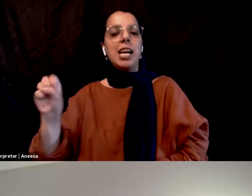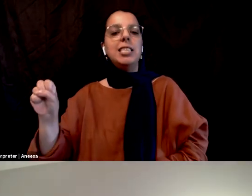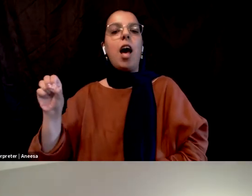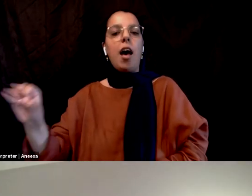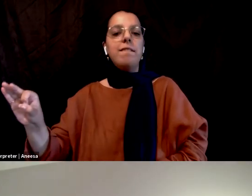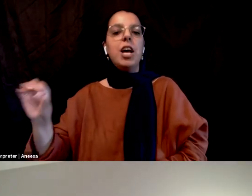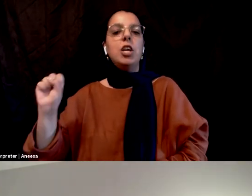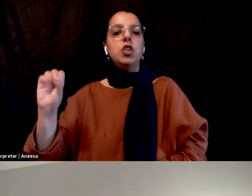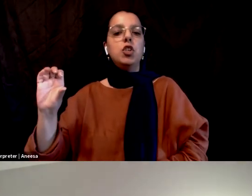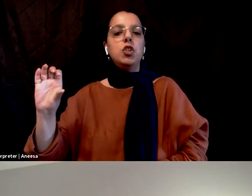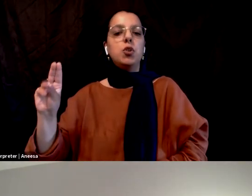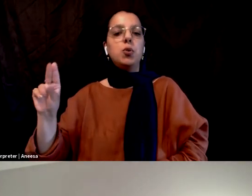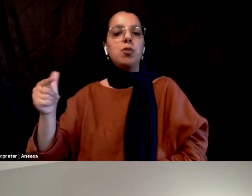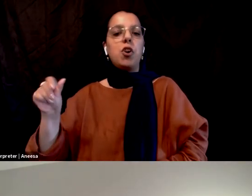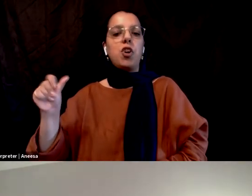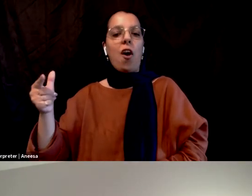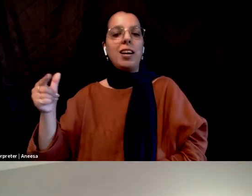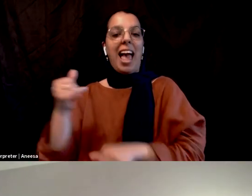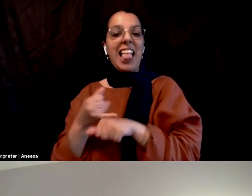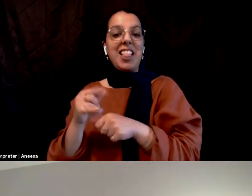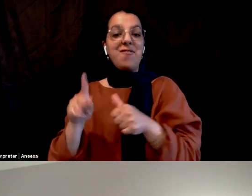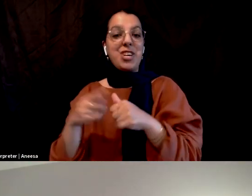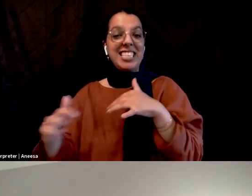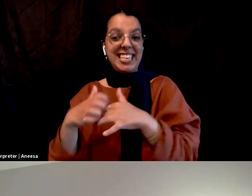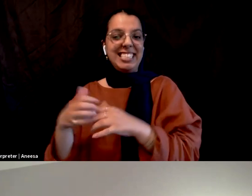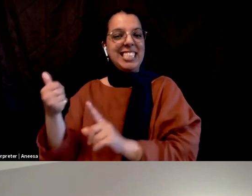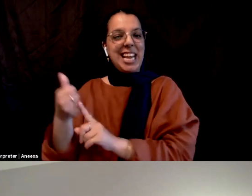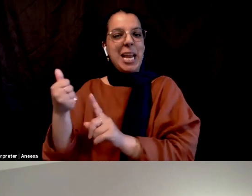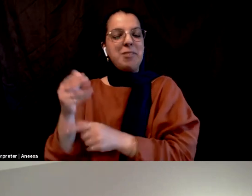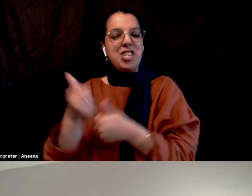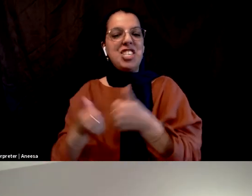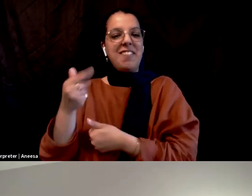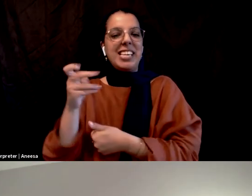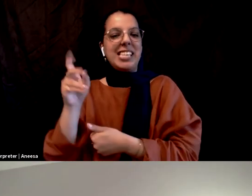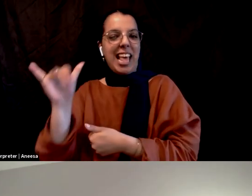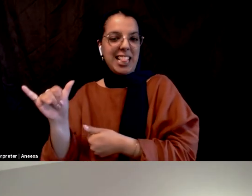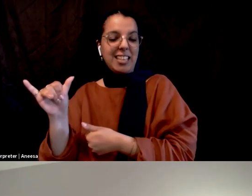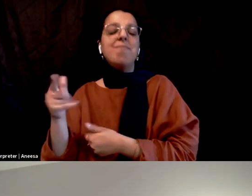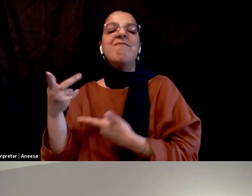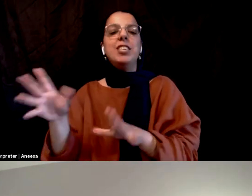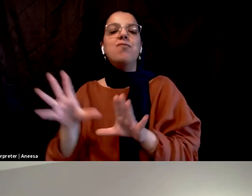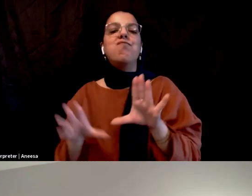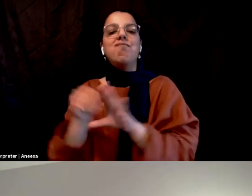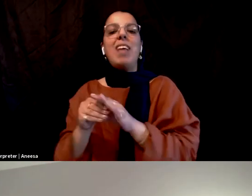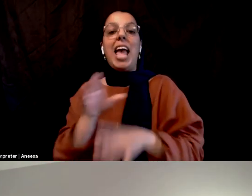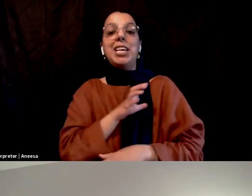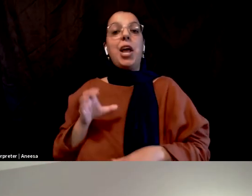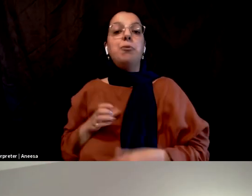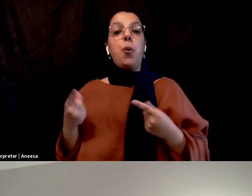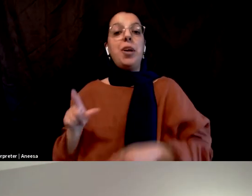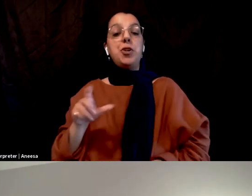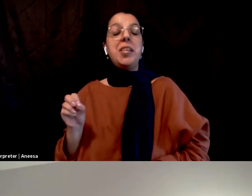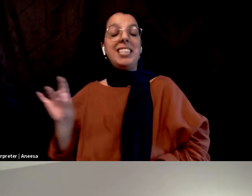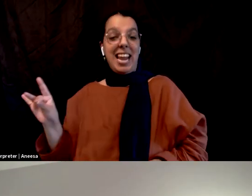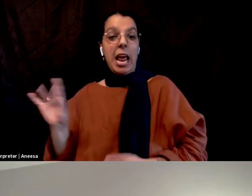LaRocca. Chief LaRocca has served on the elected council since 2008 and was first elected as chief